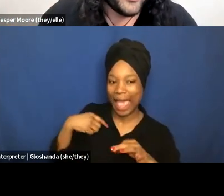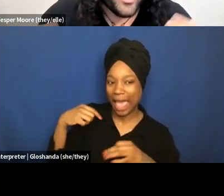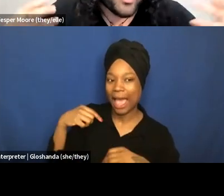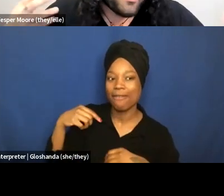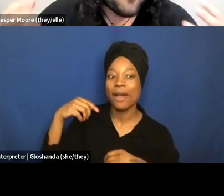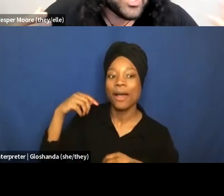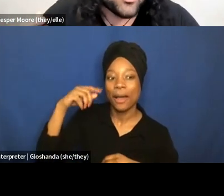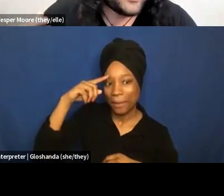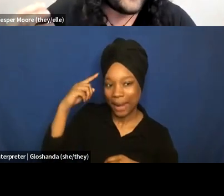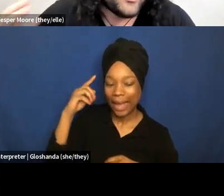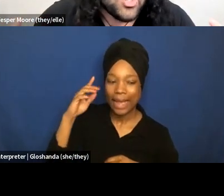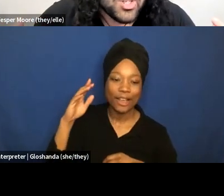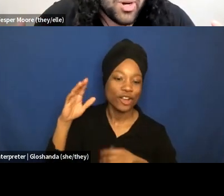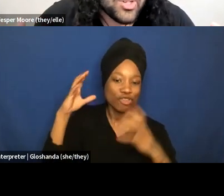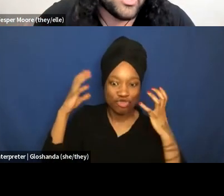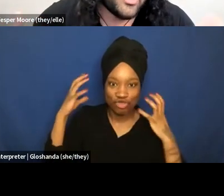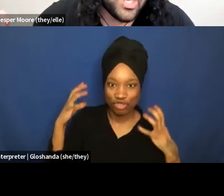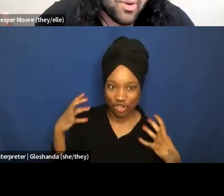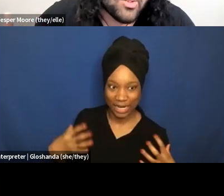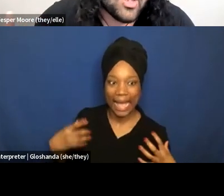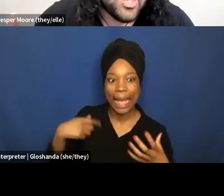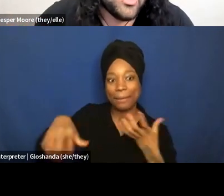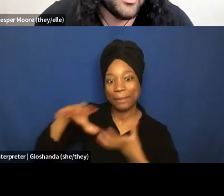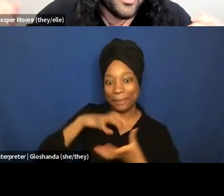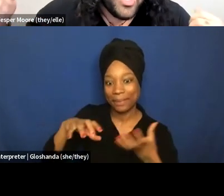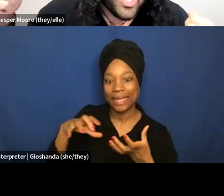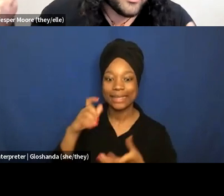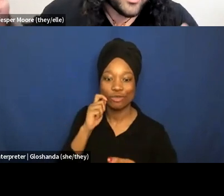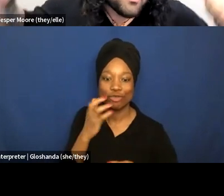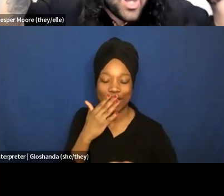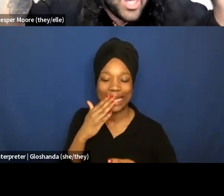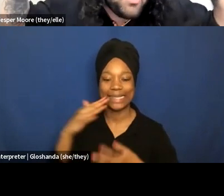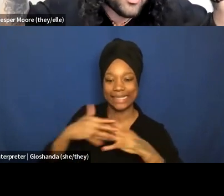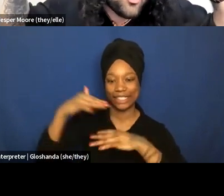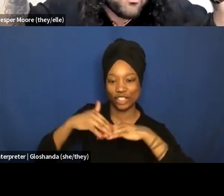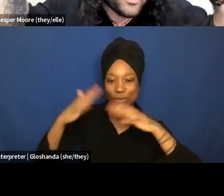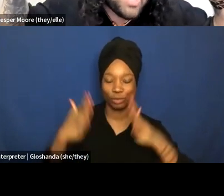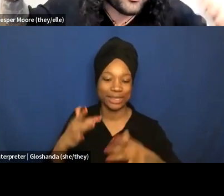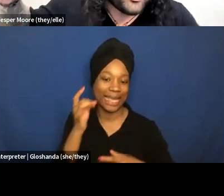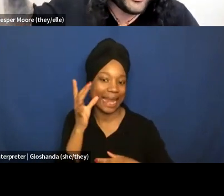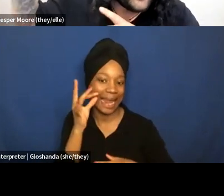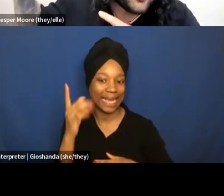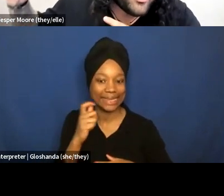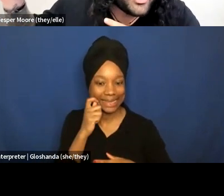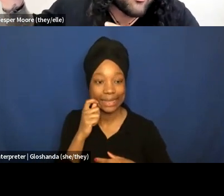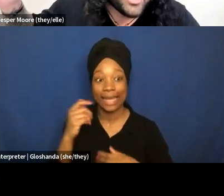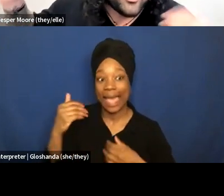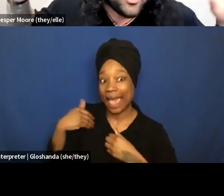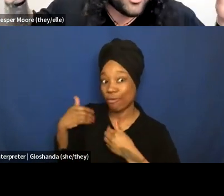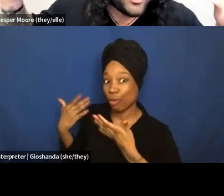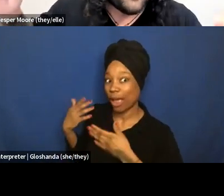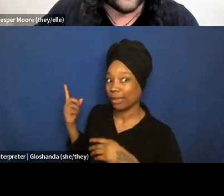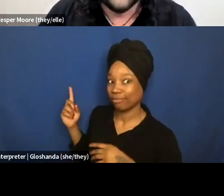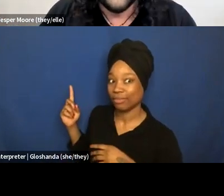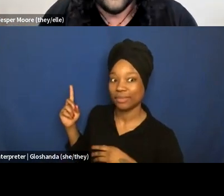hair. I'm a mixed-race Indigenous person, light brown skin, and behind me is a Hopi tapestry and a shamanic rattle